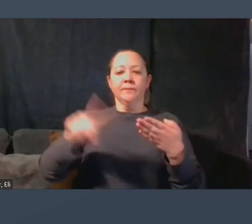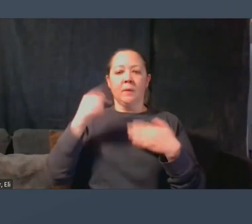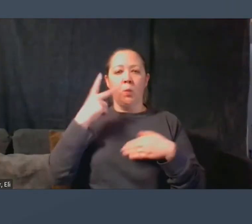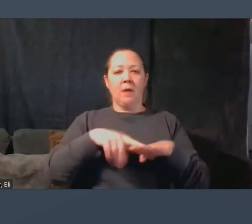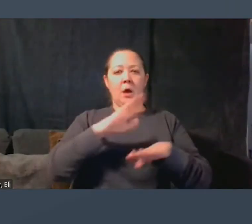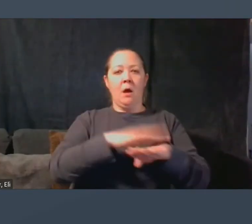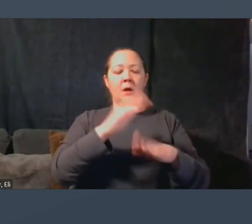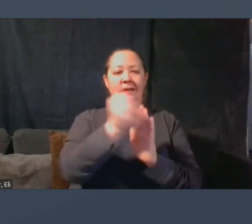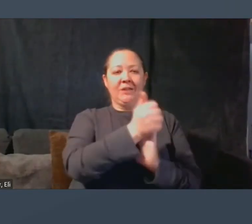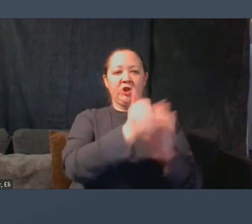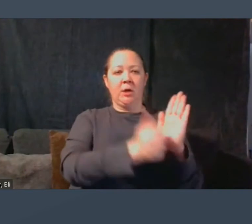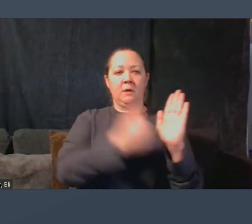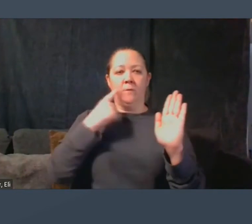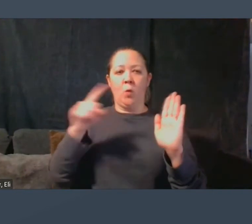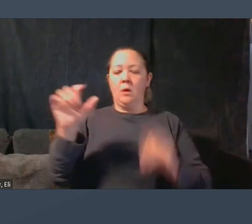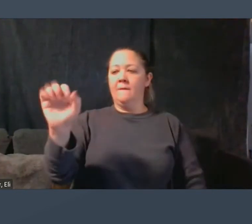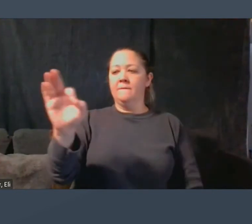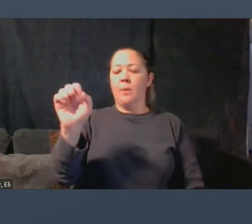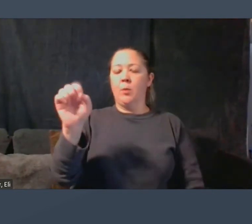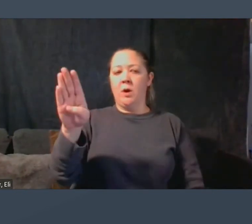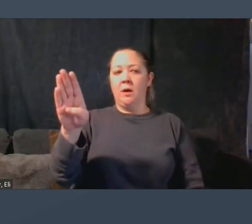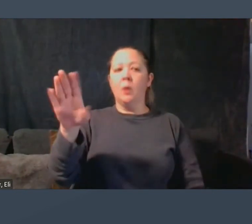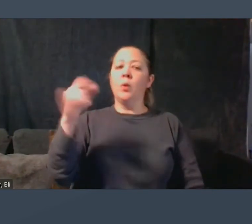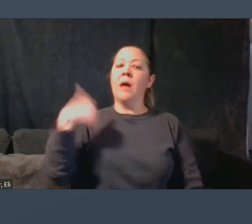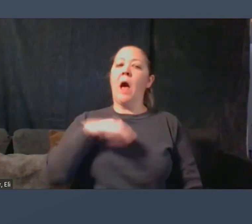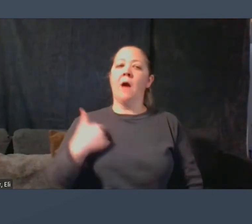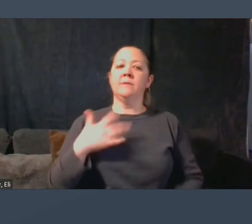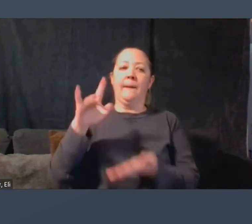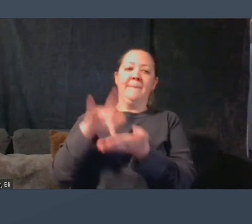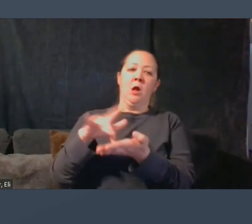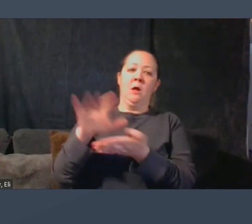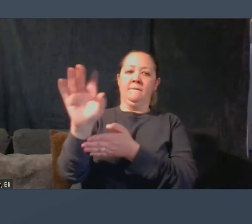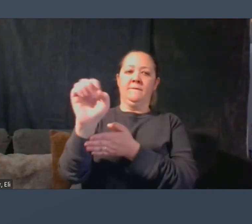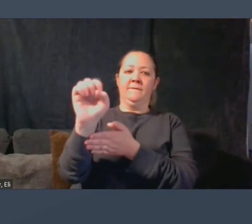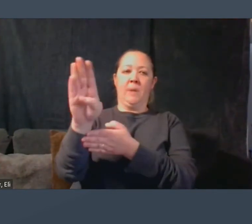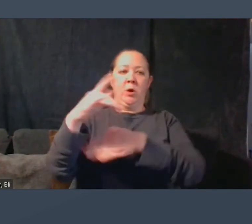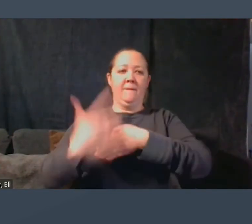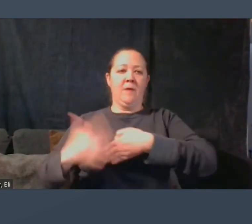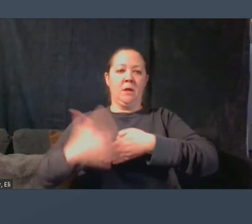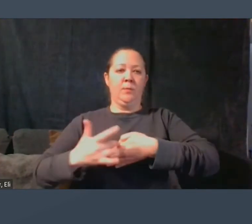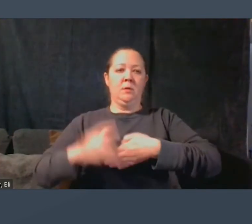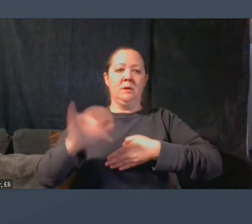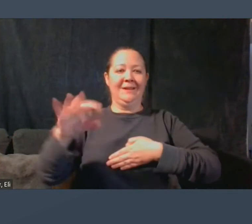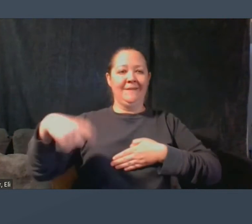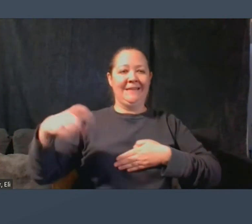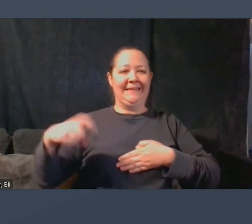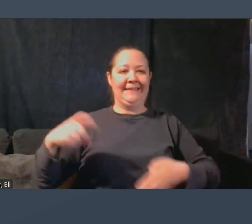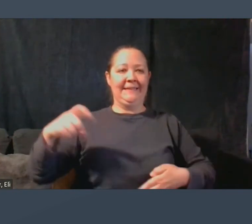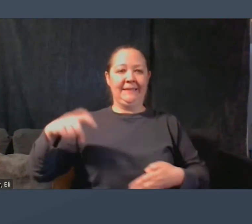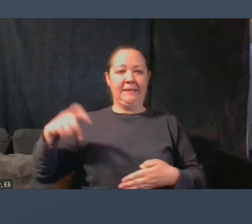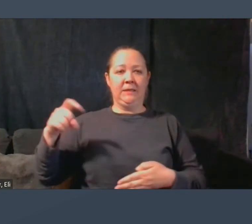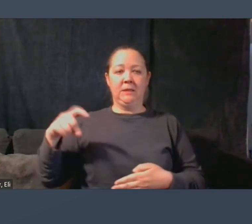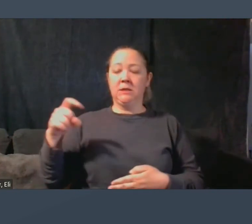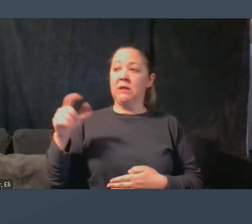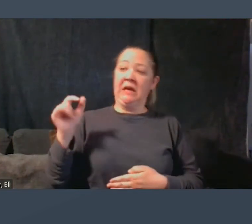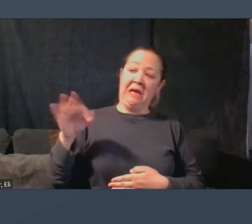But we do have a spot mid-February if needed, and if that is not offensive to the county